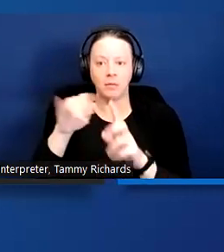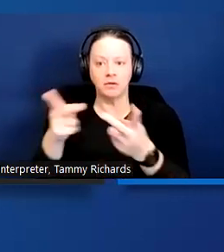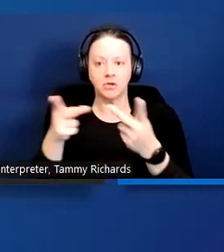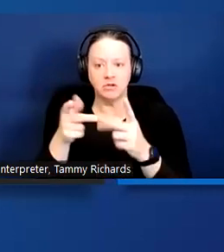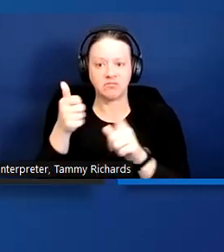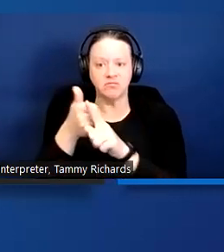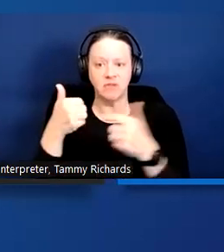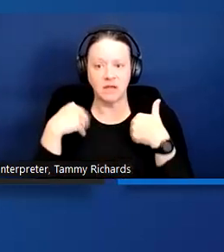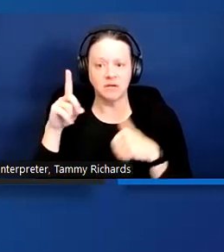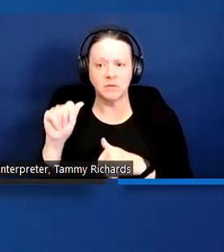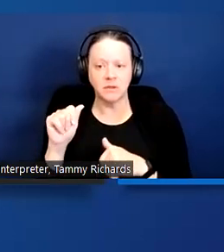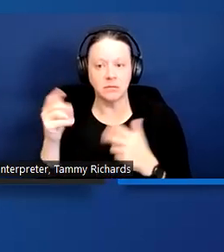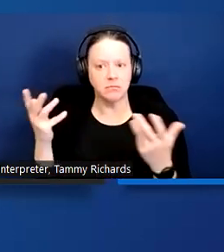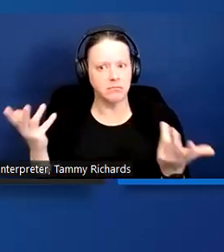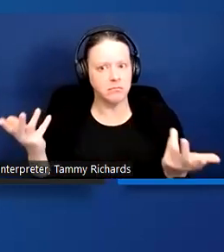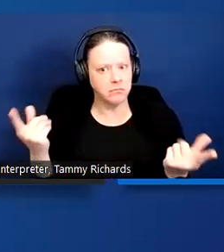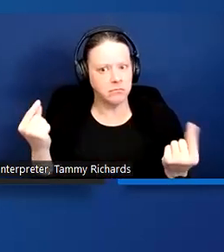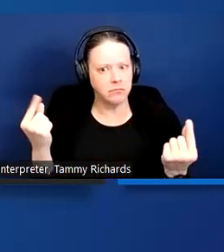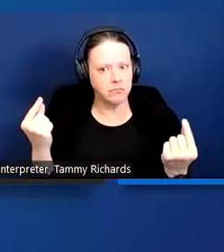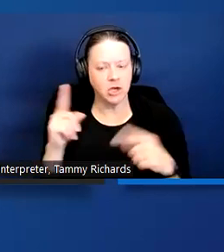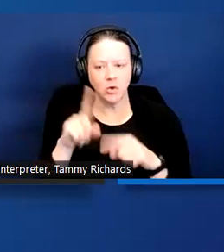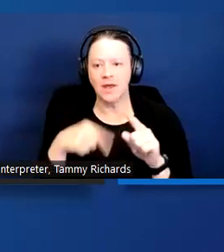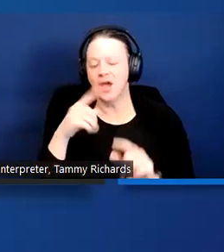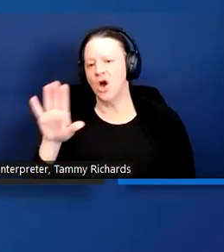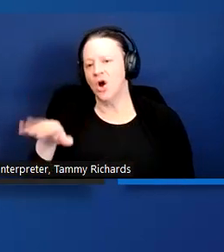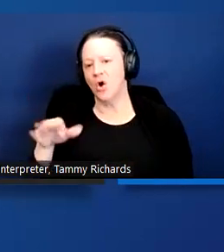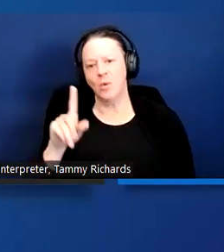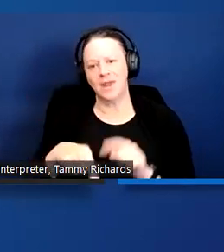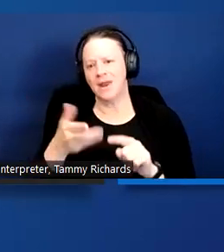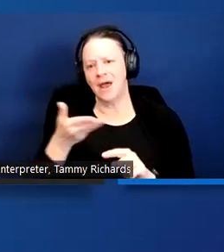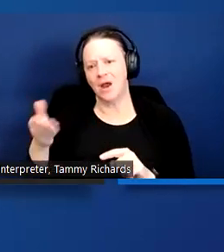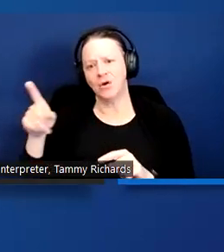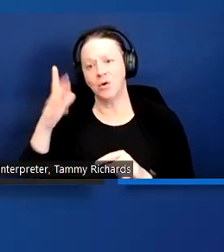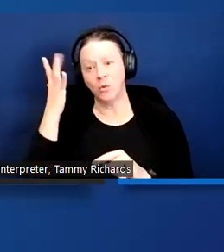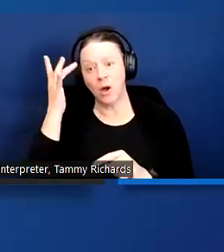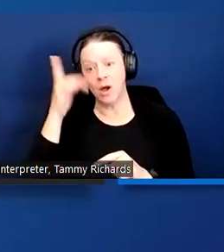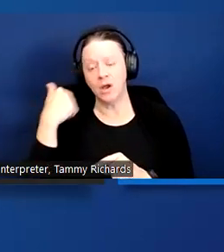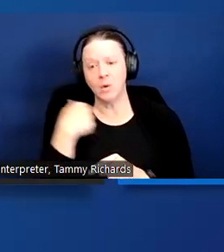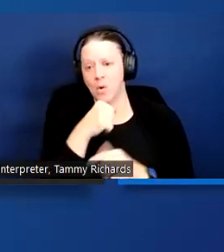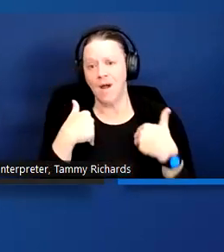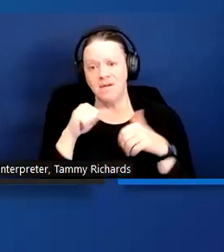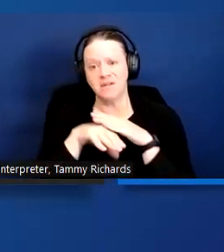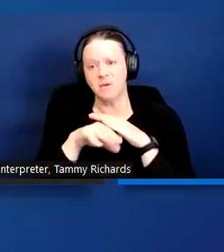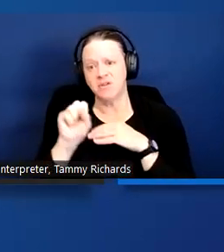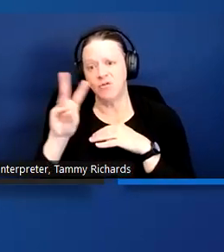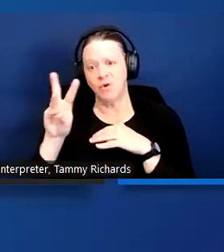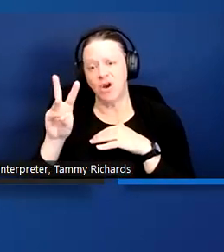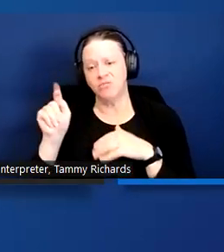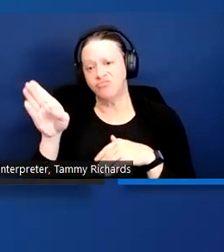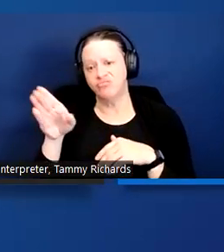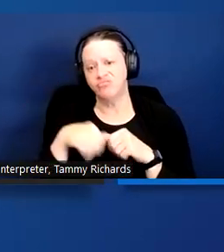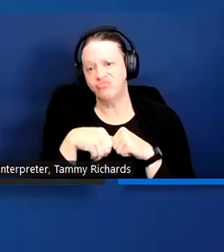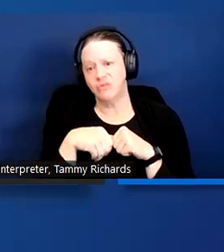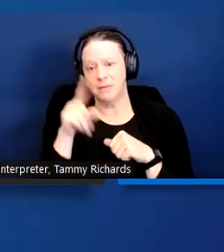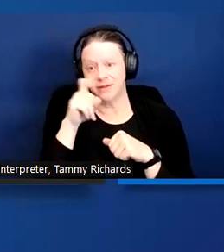disability, you can't say to them, well, we can't hire you because we don't have accessible software, because